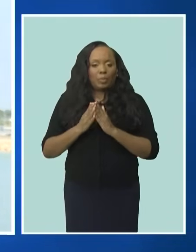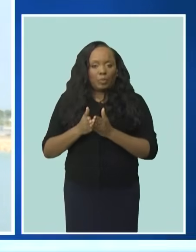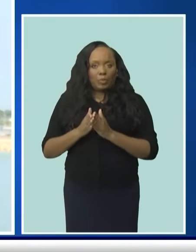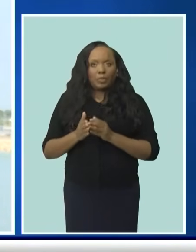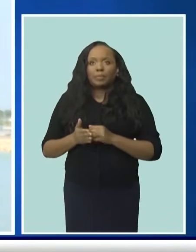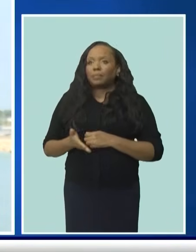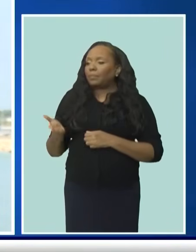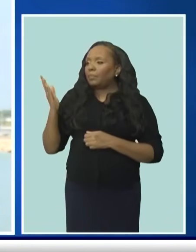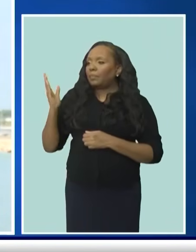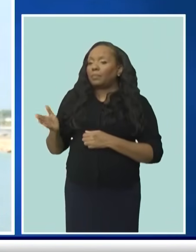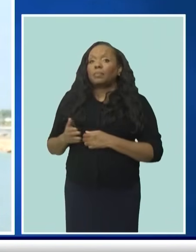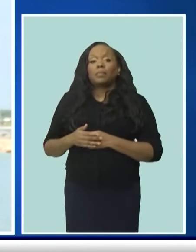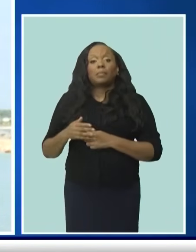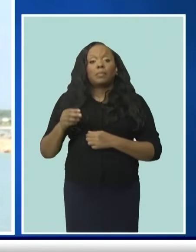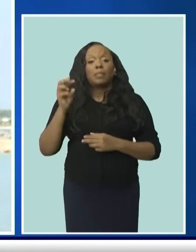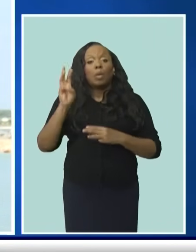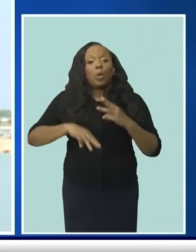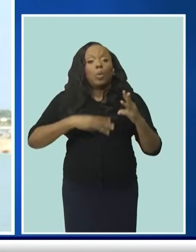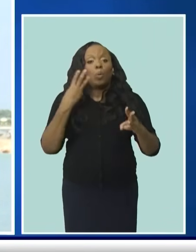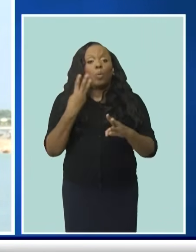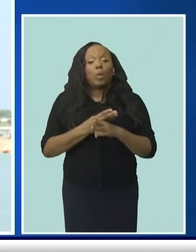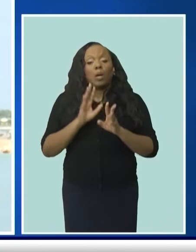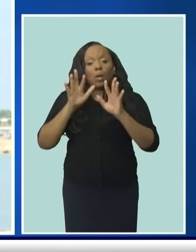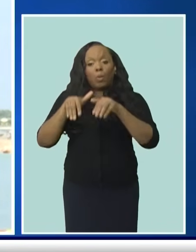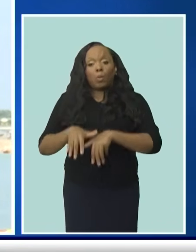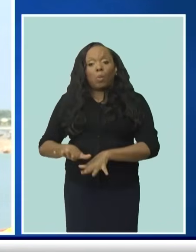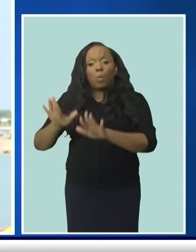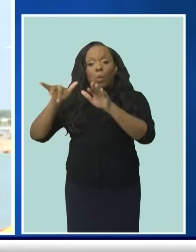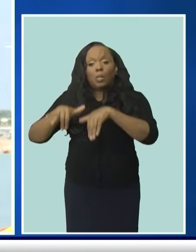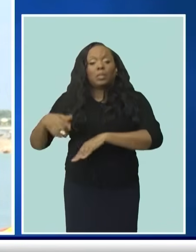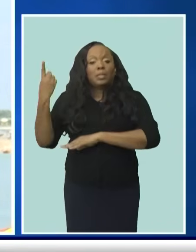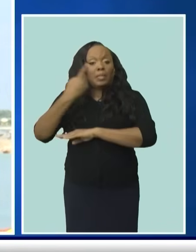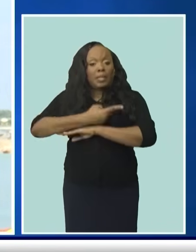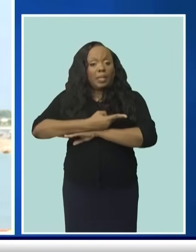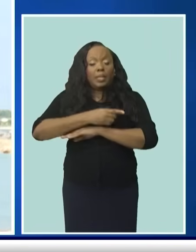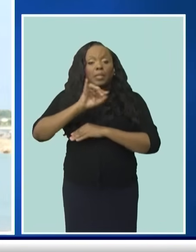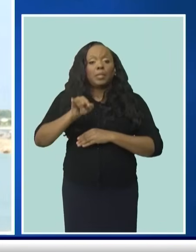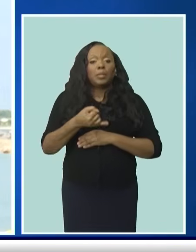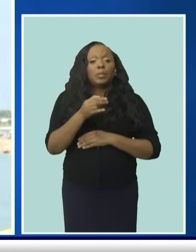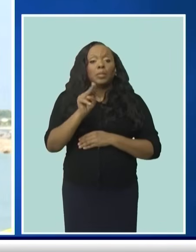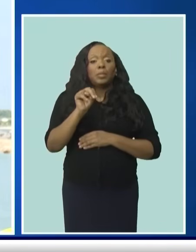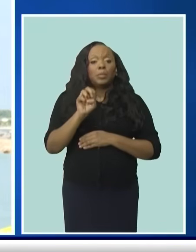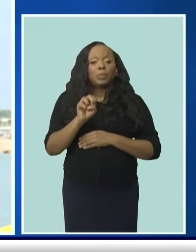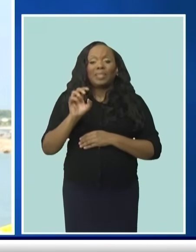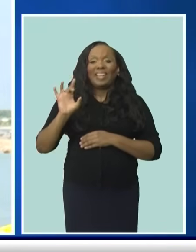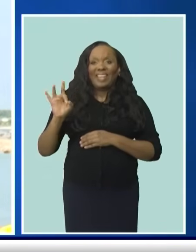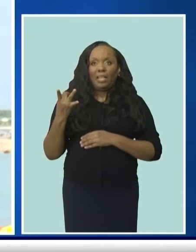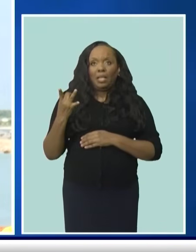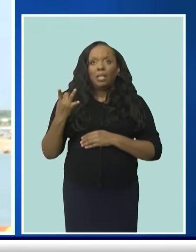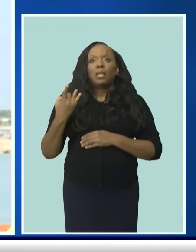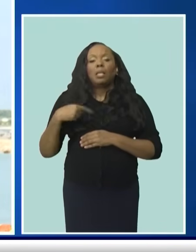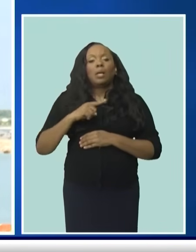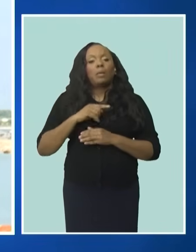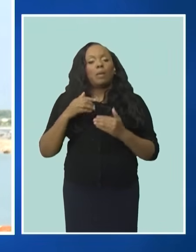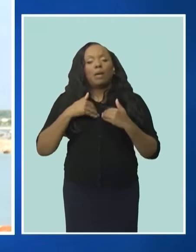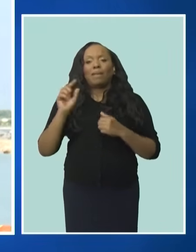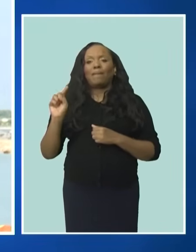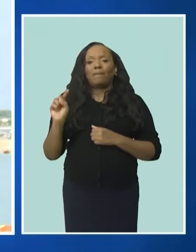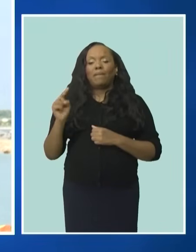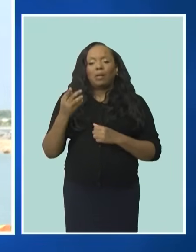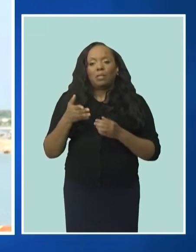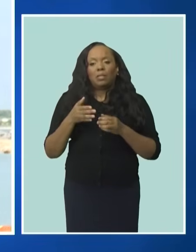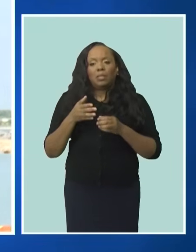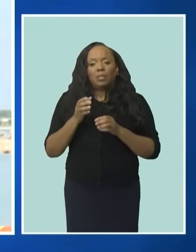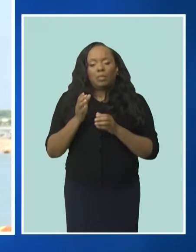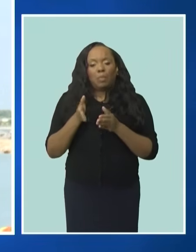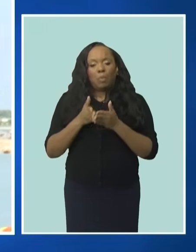that on World Oceans Day, very fitting, on the 8th of June, we did launch our first vessel constructed after Beryl.